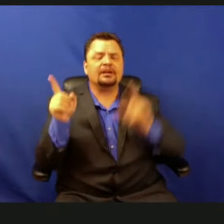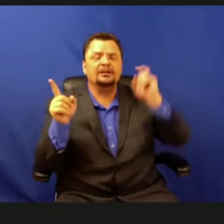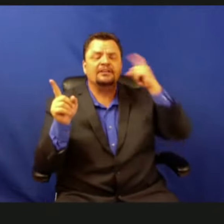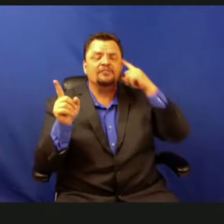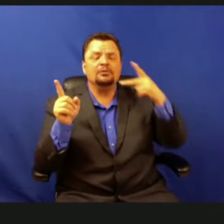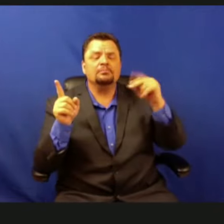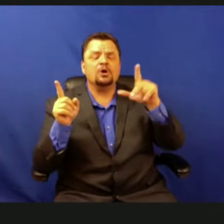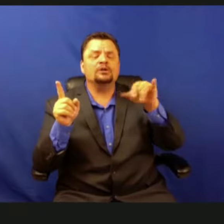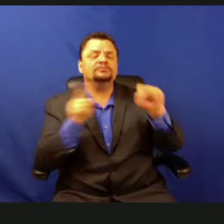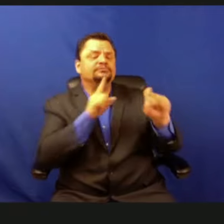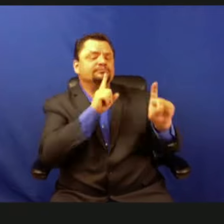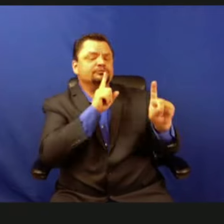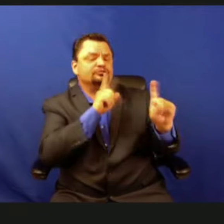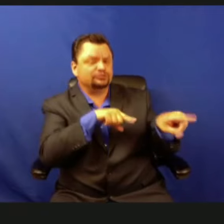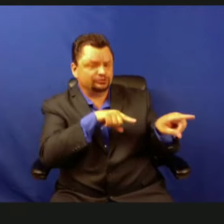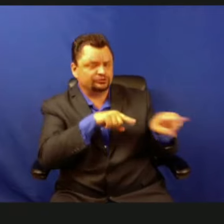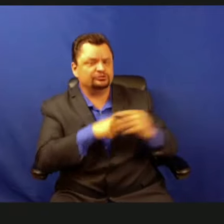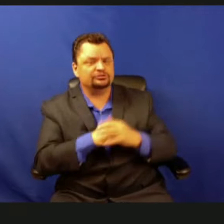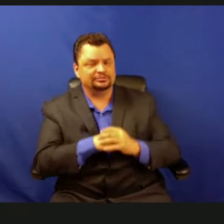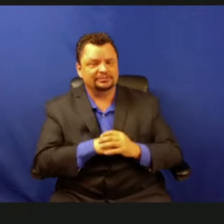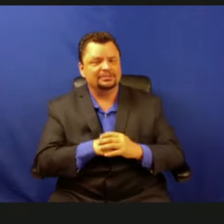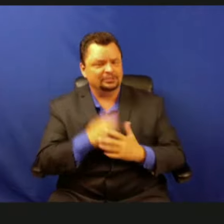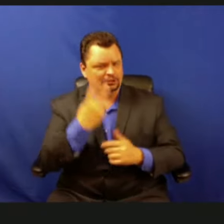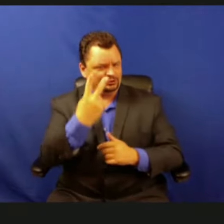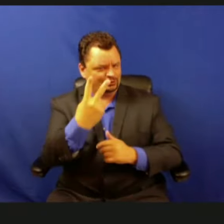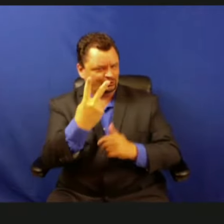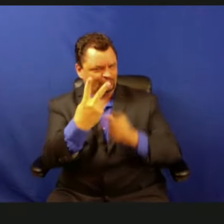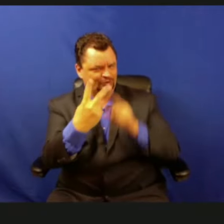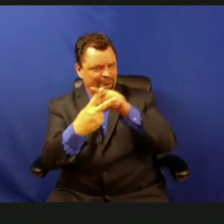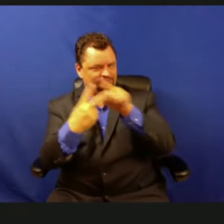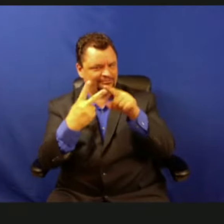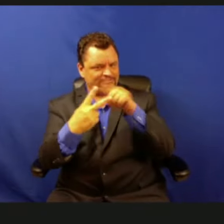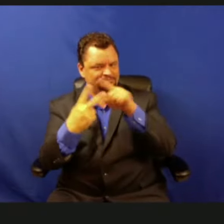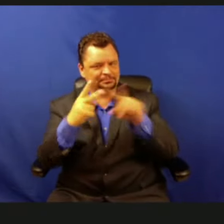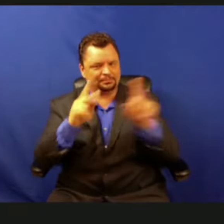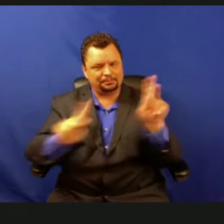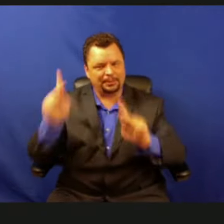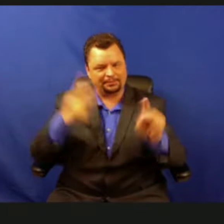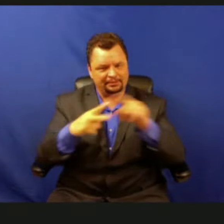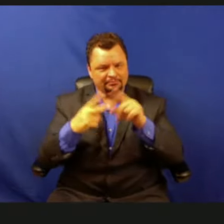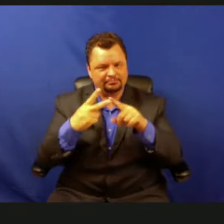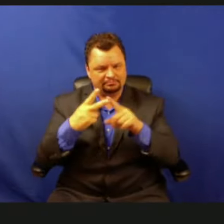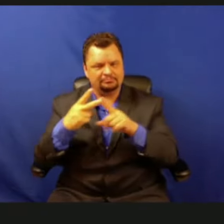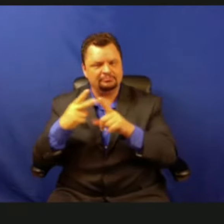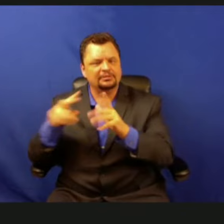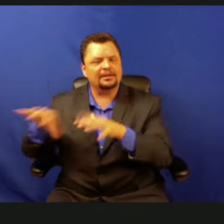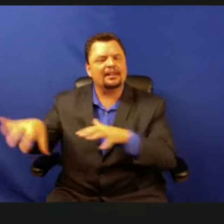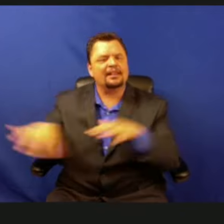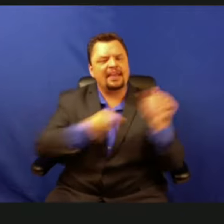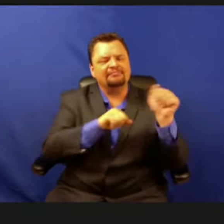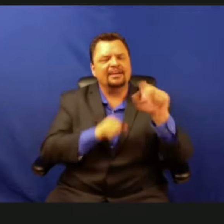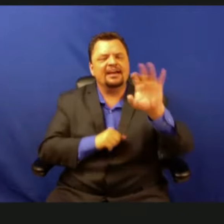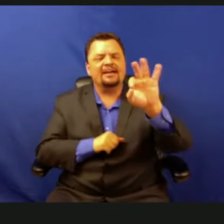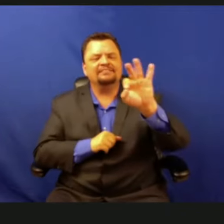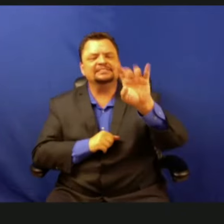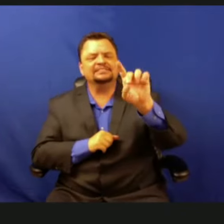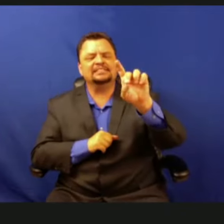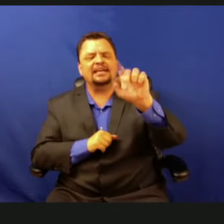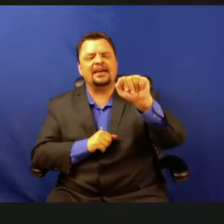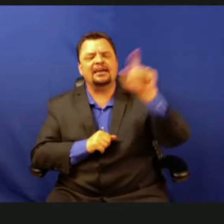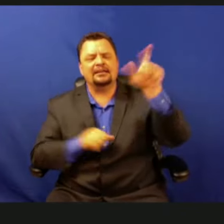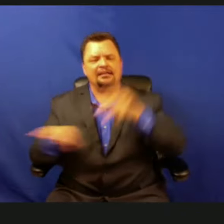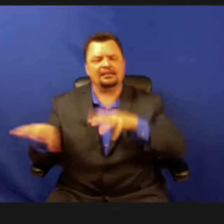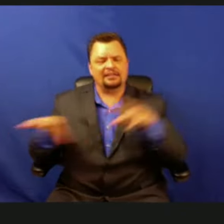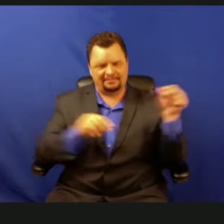in disgrace over unnecessary delays for the booster. They have blood on their hands, and there are thousands of Americans that are dead